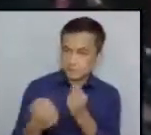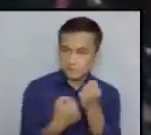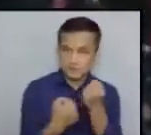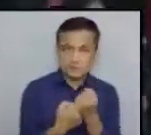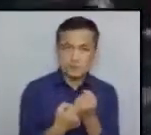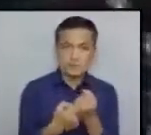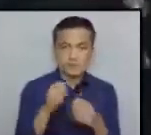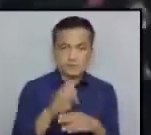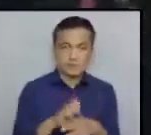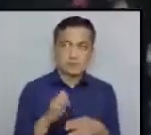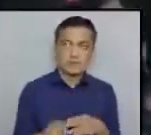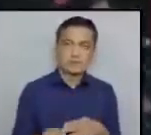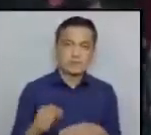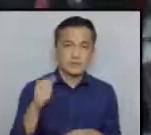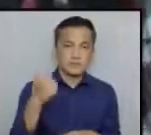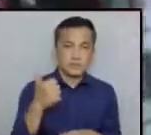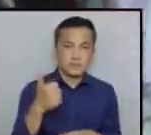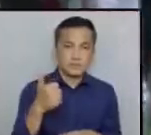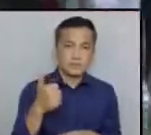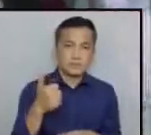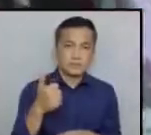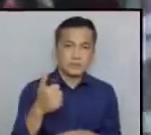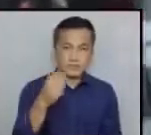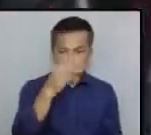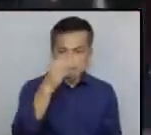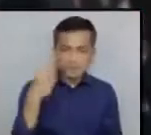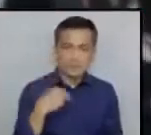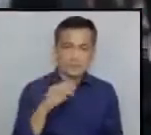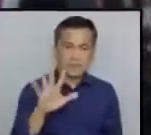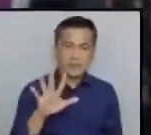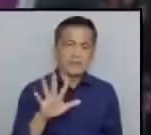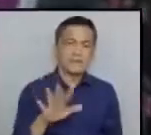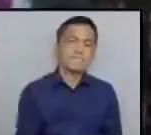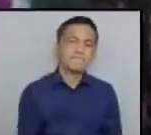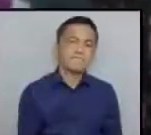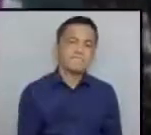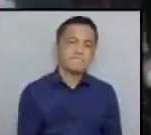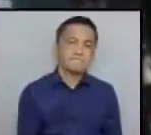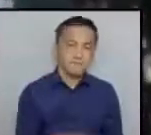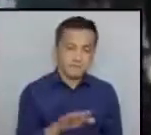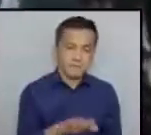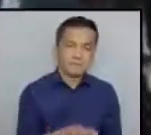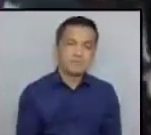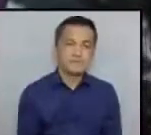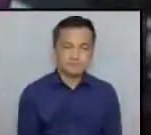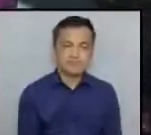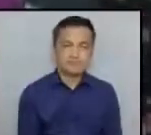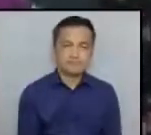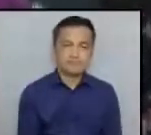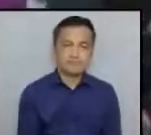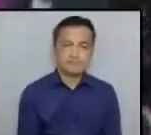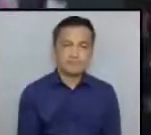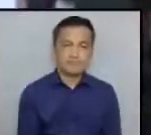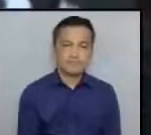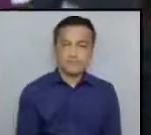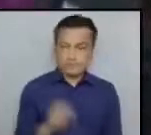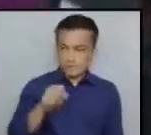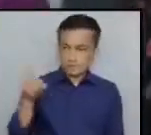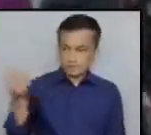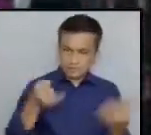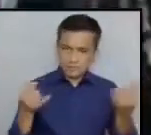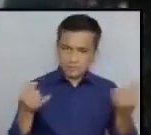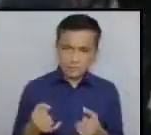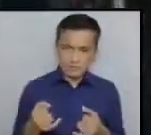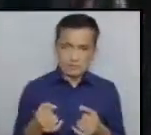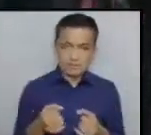on the 10th of March. Around 5 o'clock. Ayun, so everyone is invited naman. Yes po, just present your vaccination card. Supportahan po natin ang